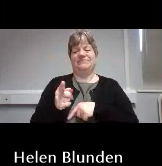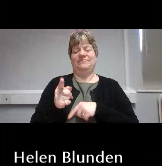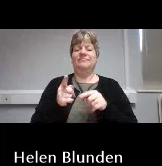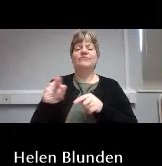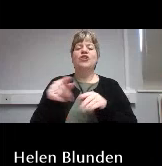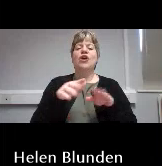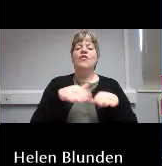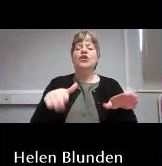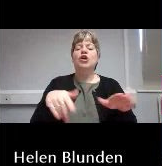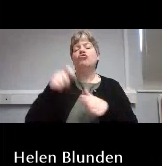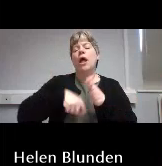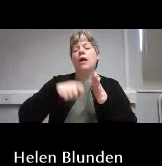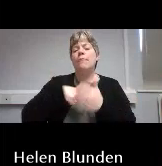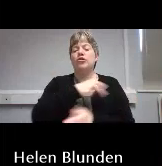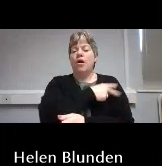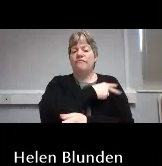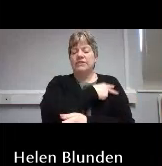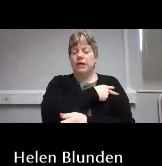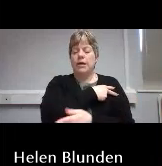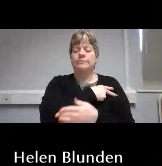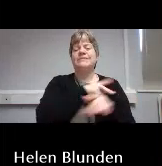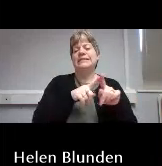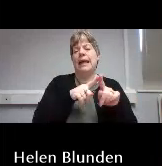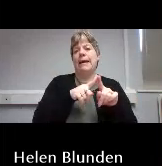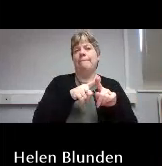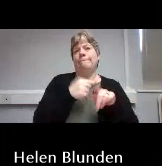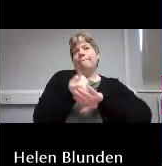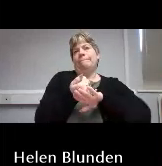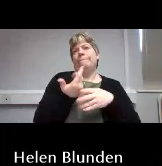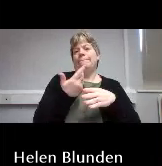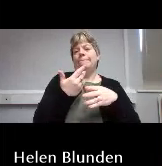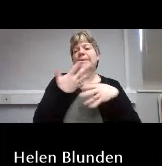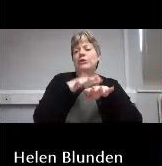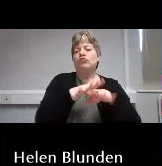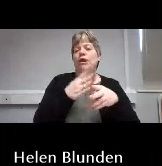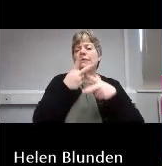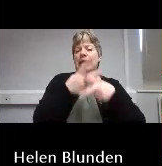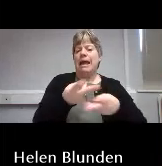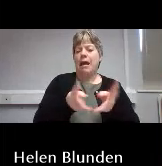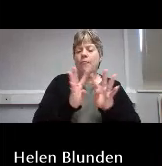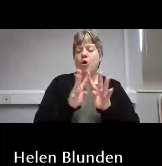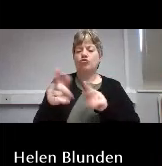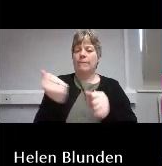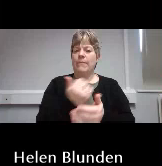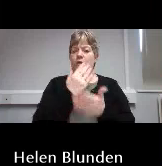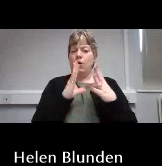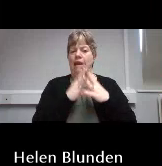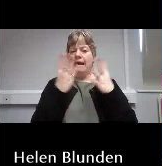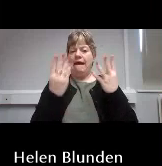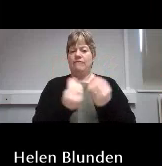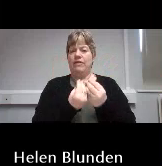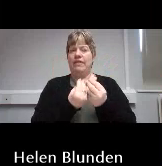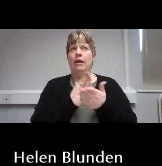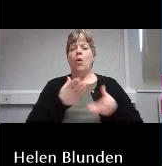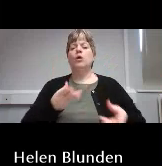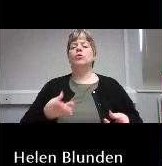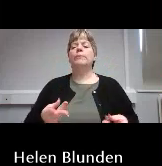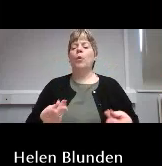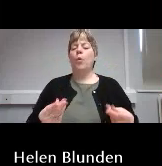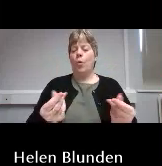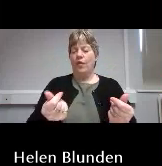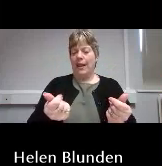Children's Commissioning Officer, again at the Integrated Care Board, who's making sure everything goes smoothly